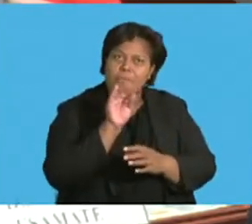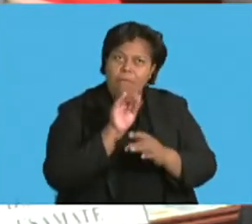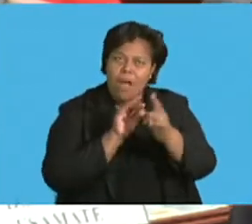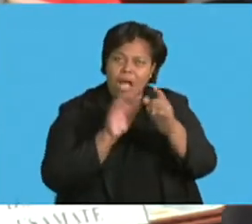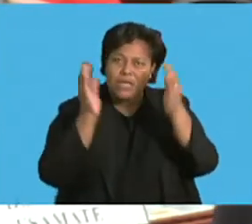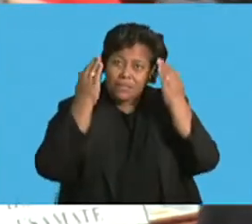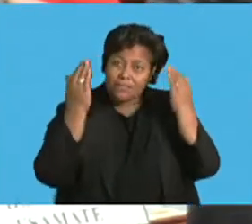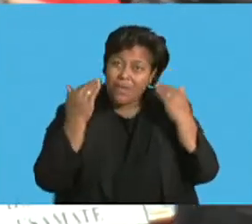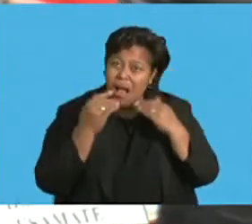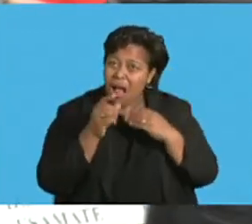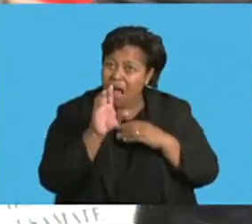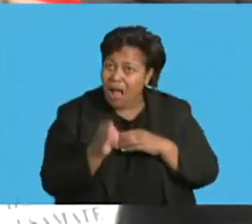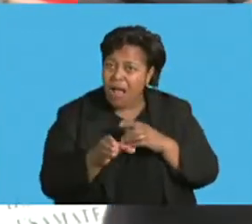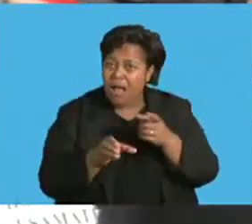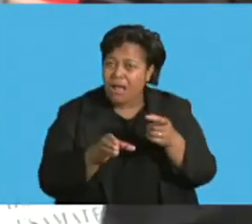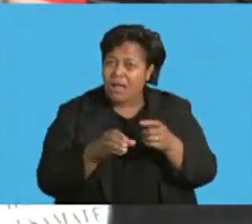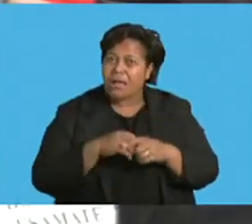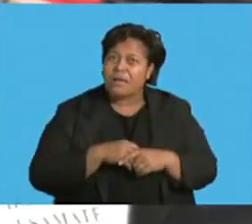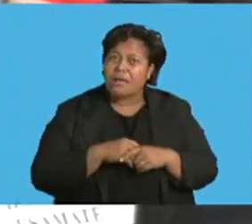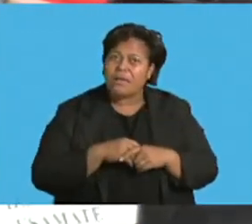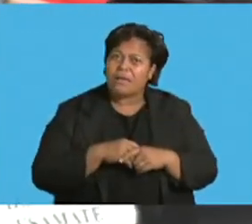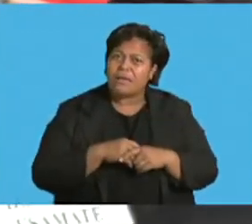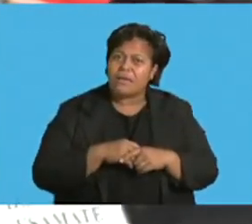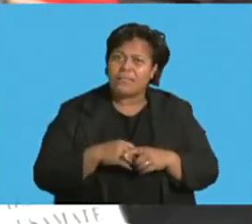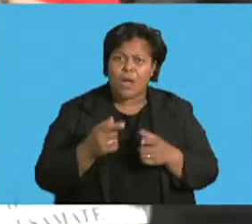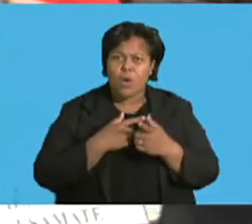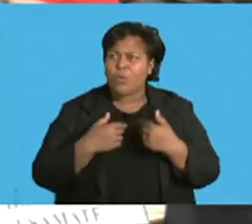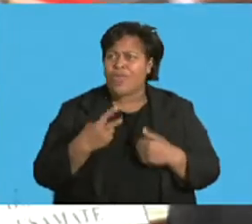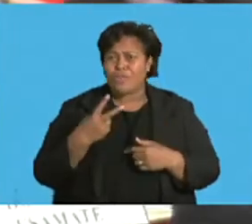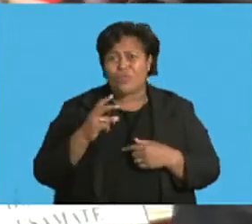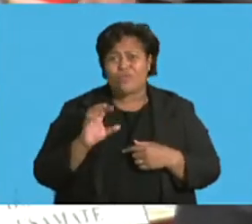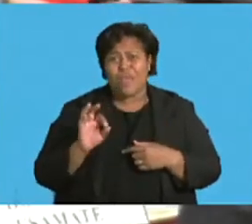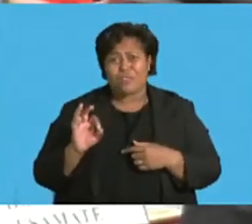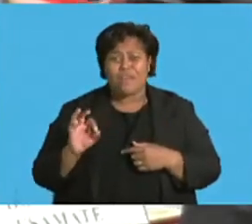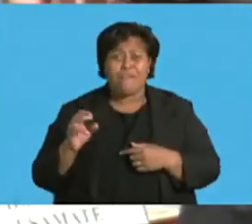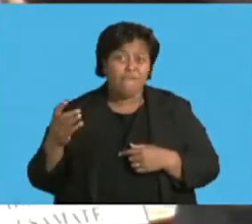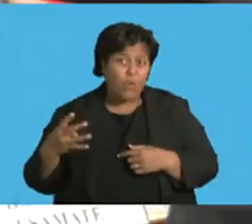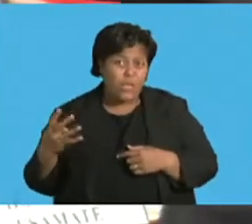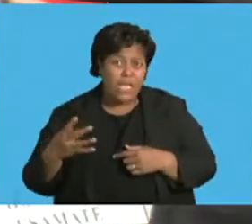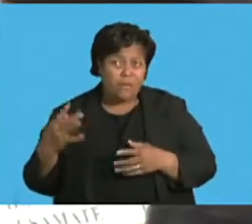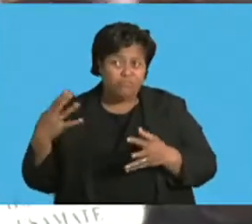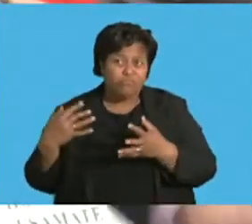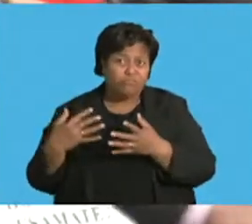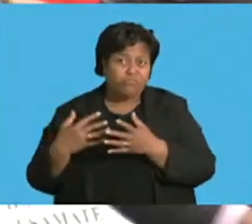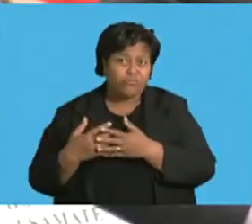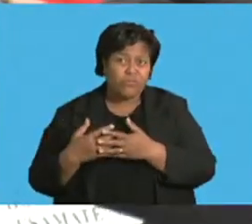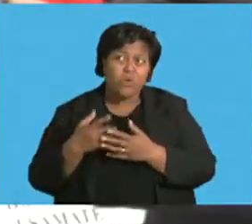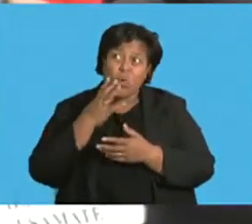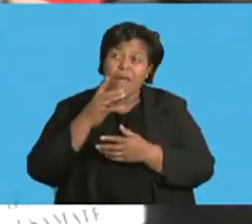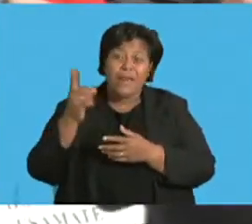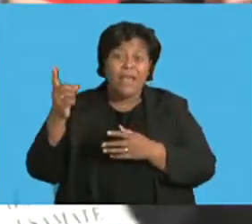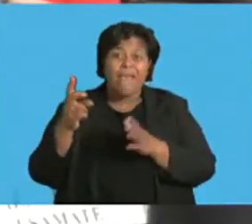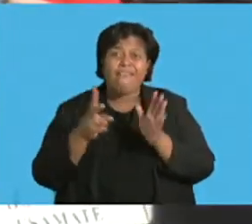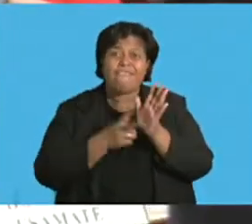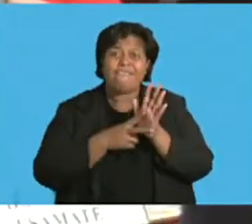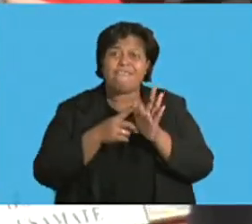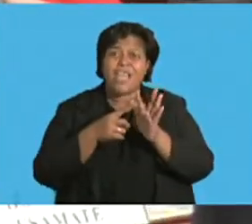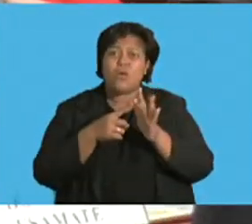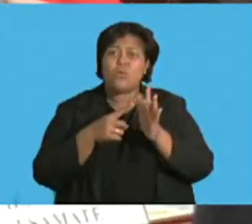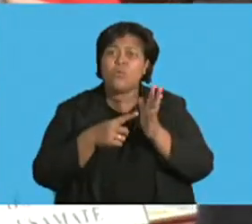Mr. Speaker, sir, we came out in 2014 from an event in 2000 when in Vaito, people had